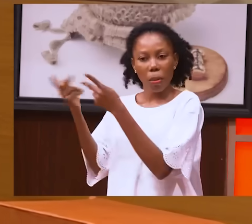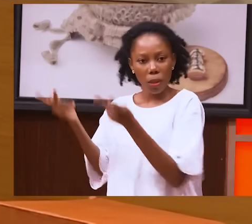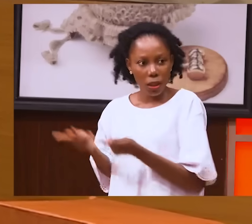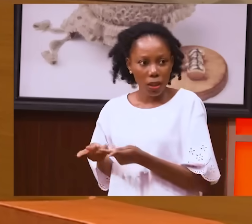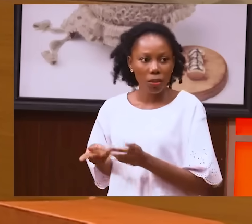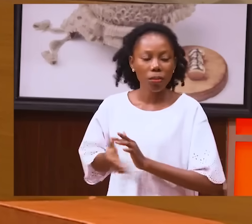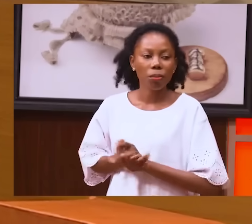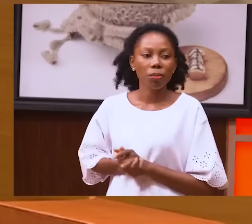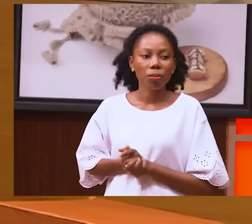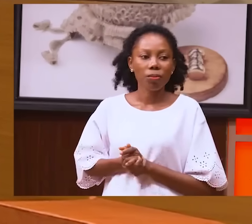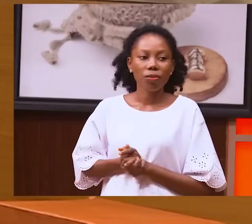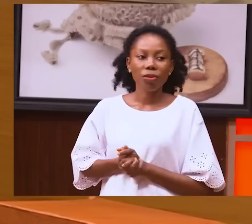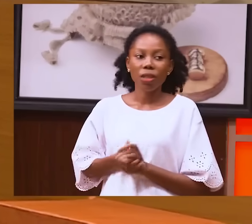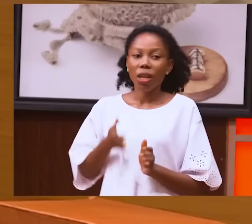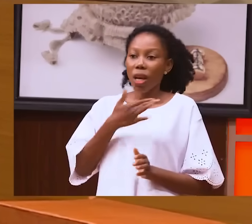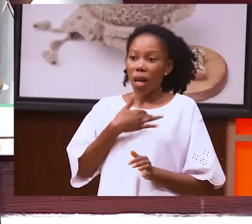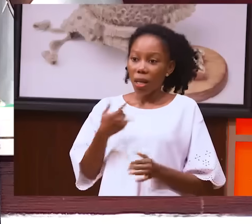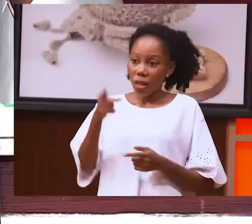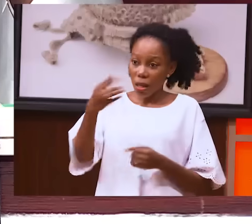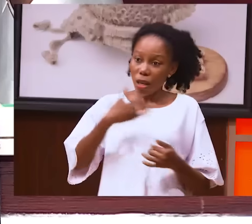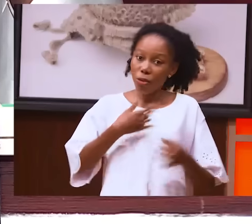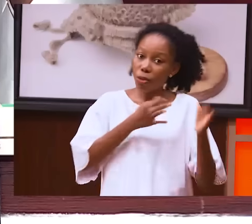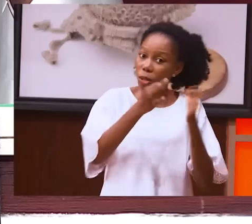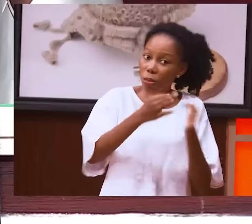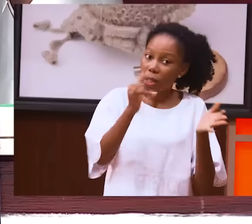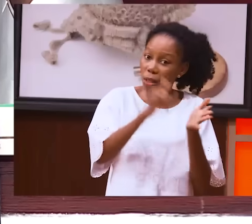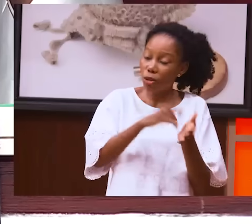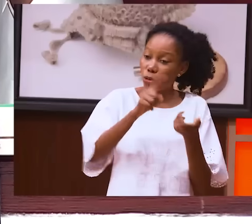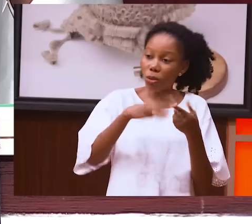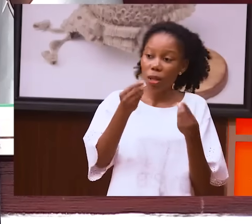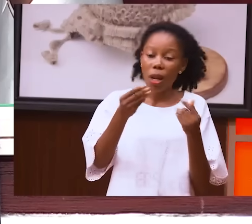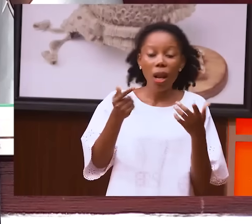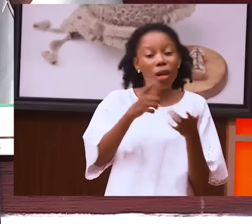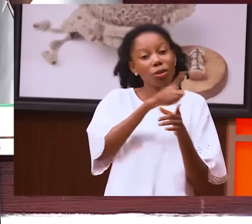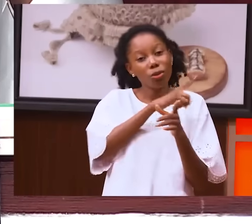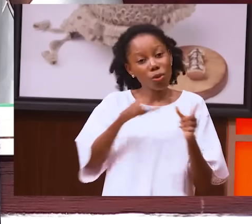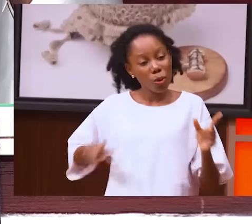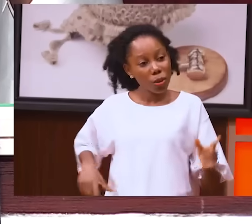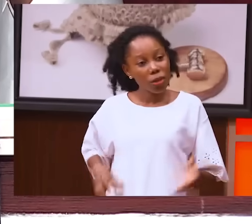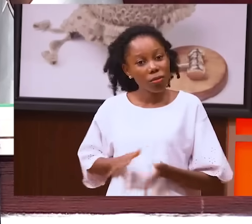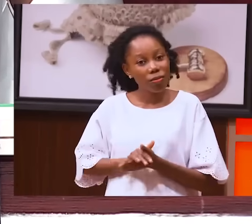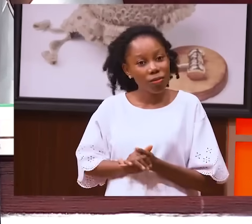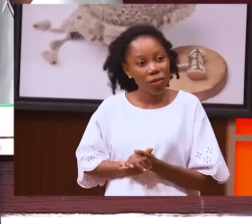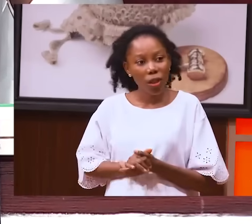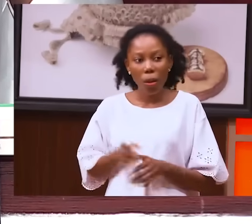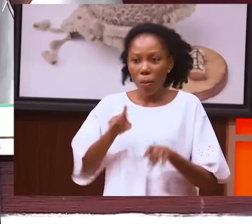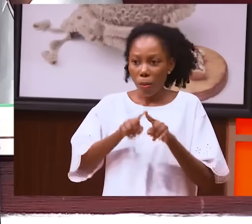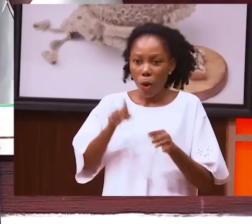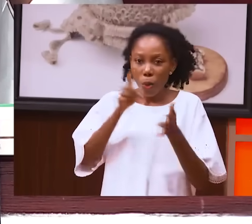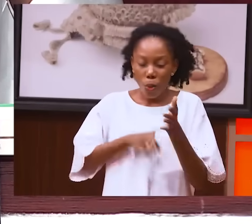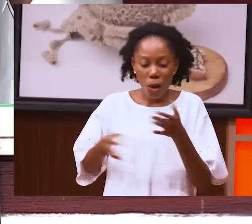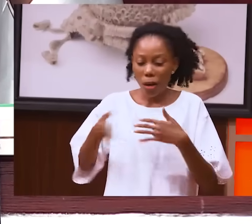to, and he'll still have to go and explain that to the landlord. Do you understand? But he knows that whatever he agrees here is